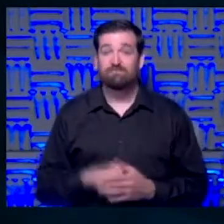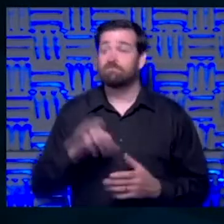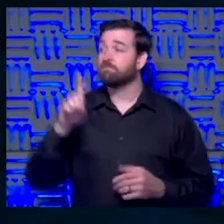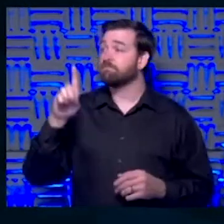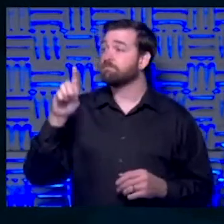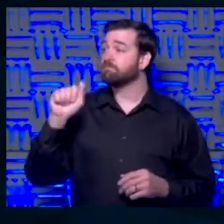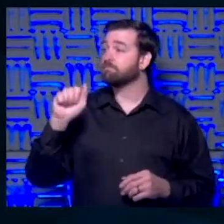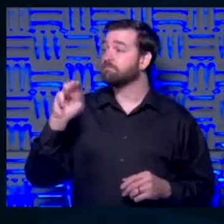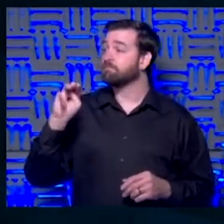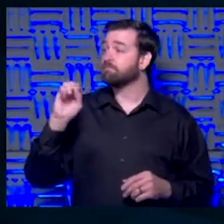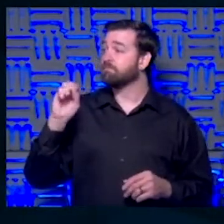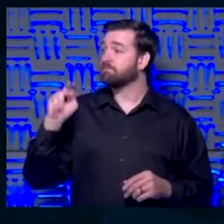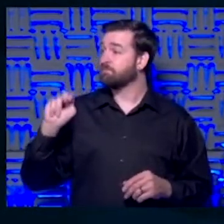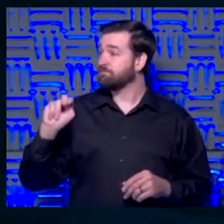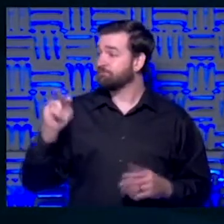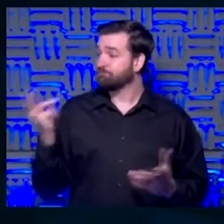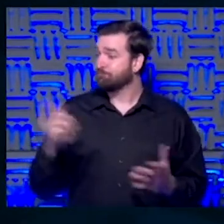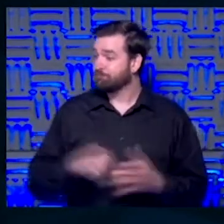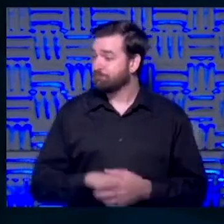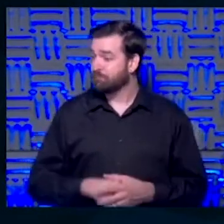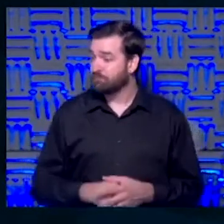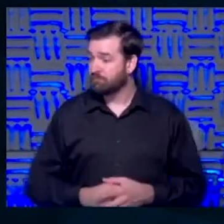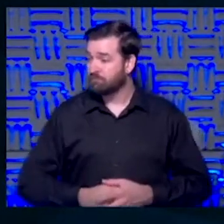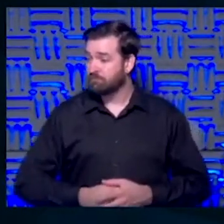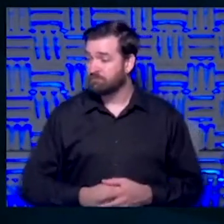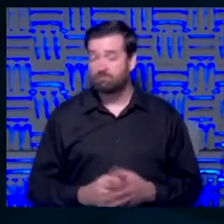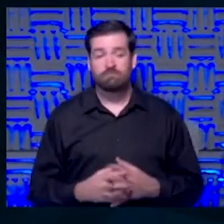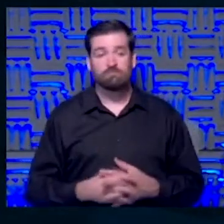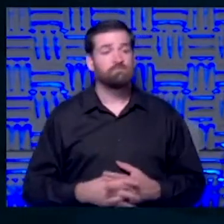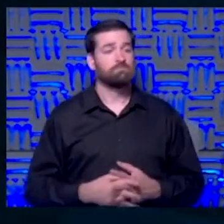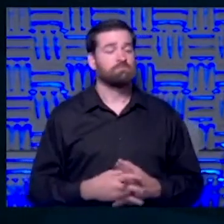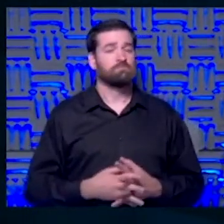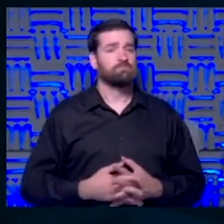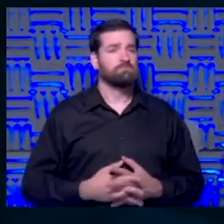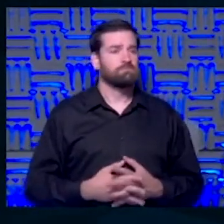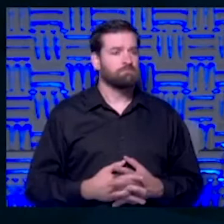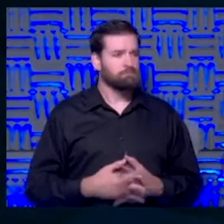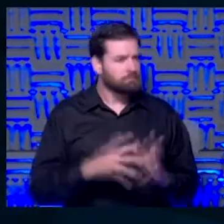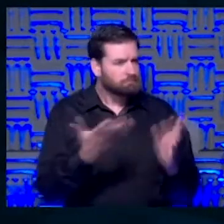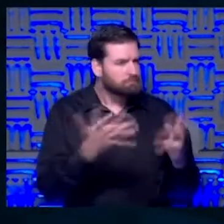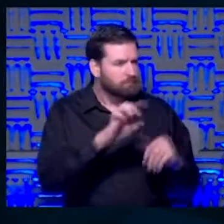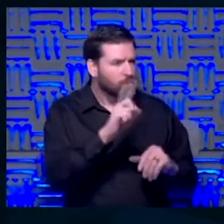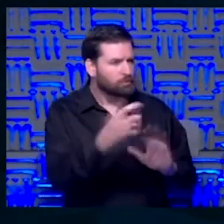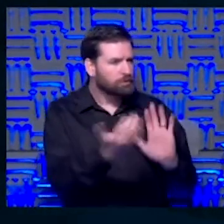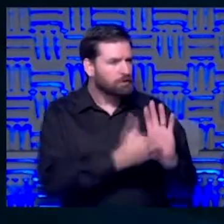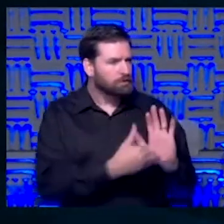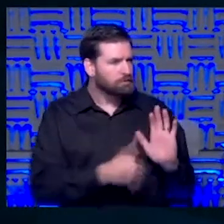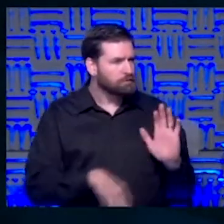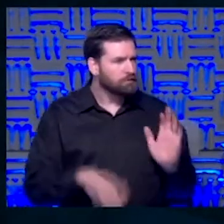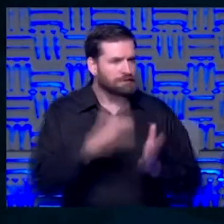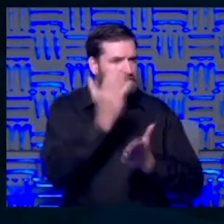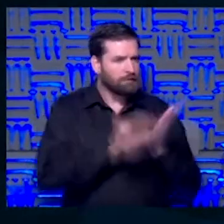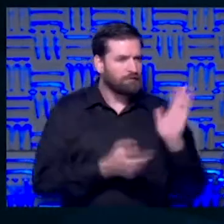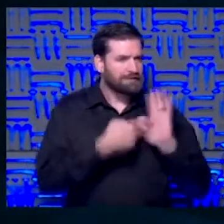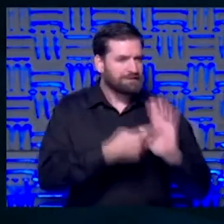Let's bring you in on that. What are you hearing? Yeah, you said, what was the question again? Was it some of the signs of